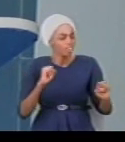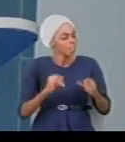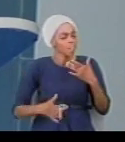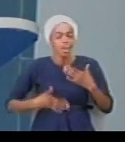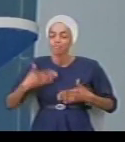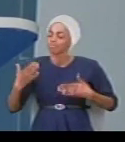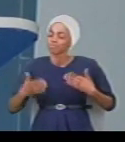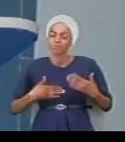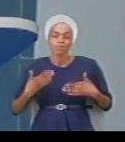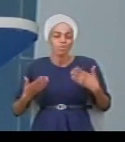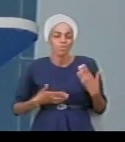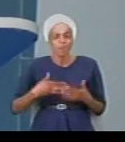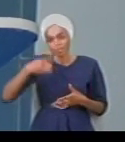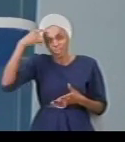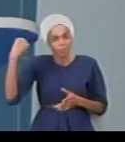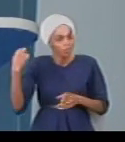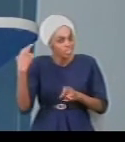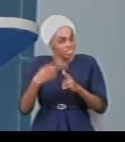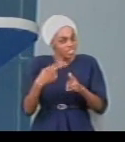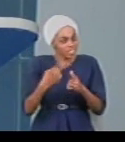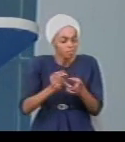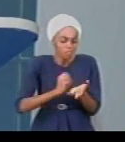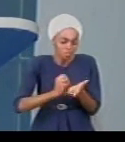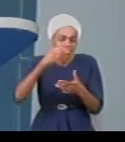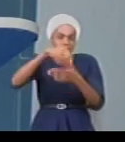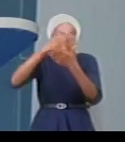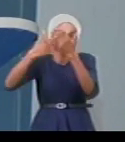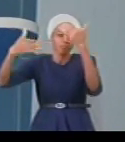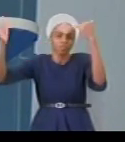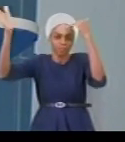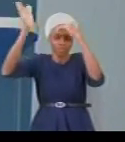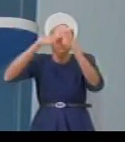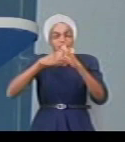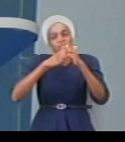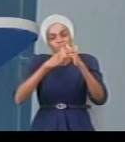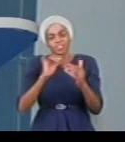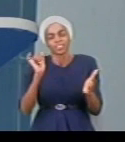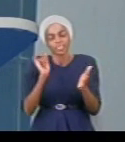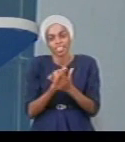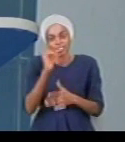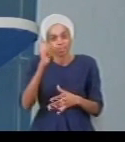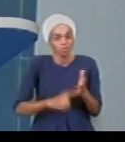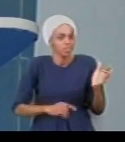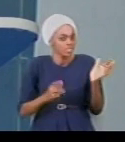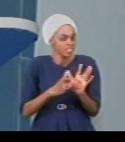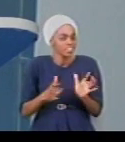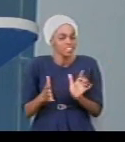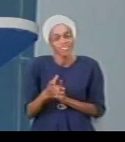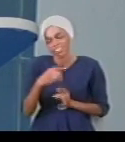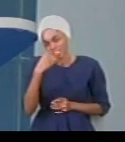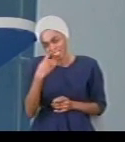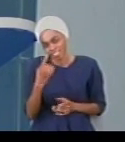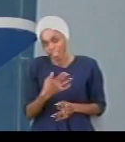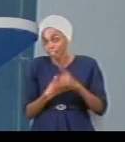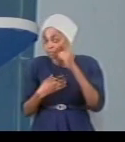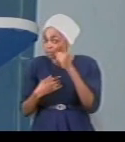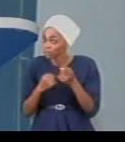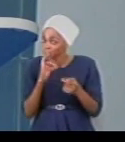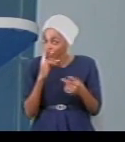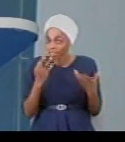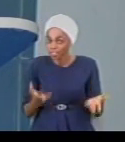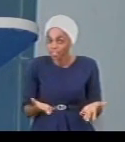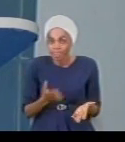what Jesus our Lord said. And you are there. If your name has not entered the book of life, tonight is your